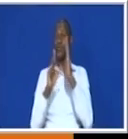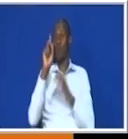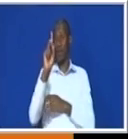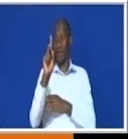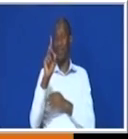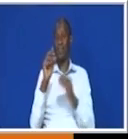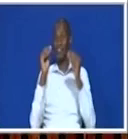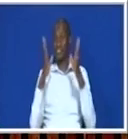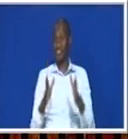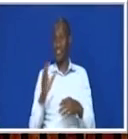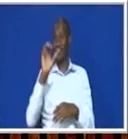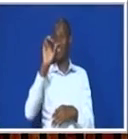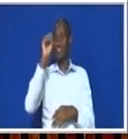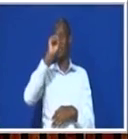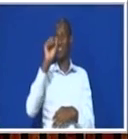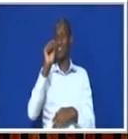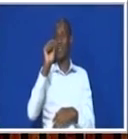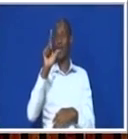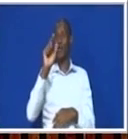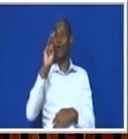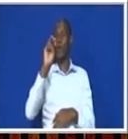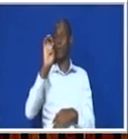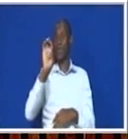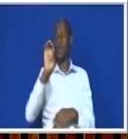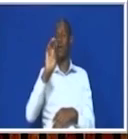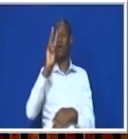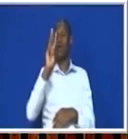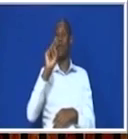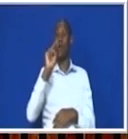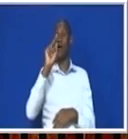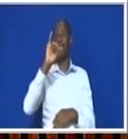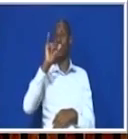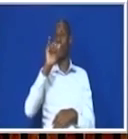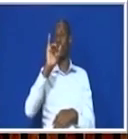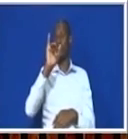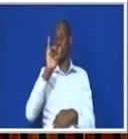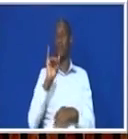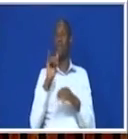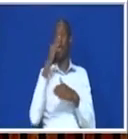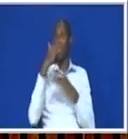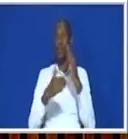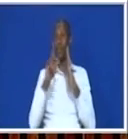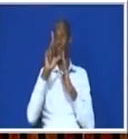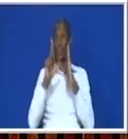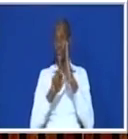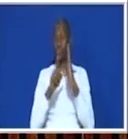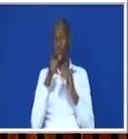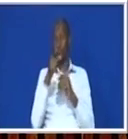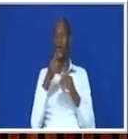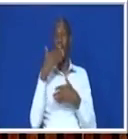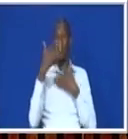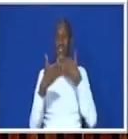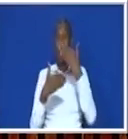your teacher, Salome Wangoi. By the end of this lesson, Lana, you should be able to